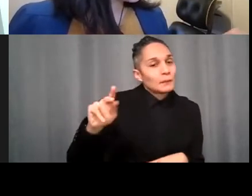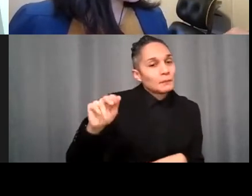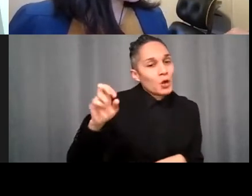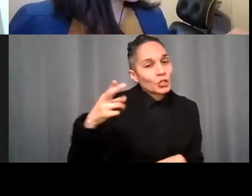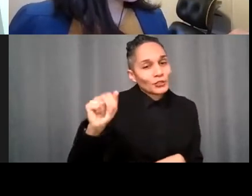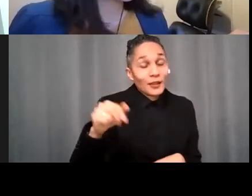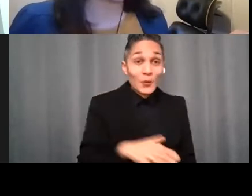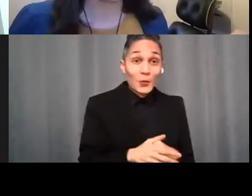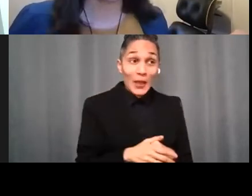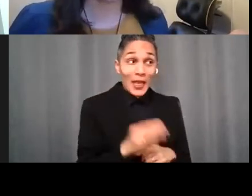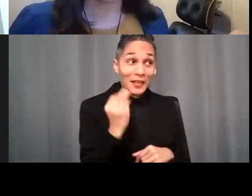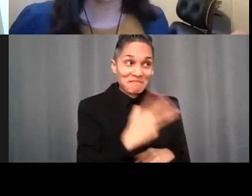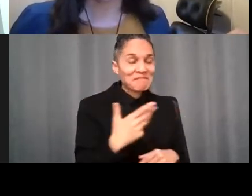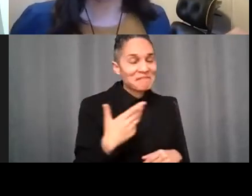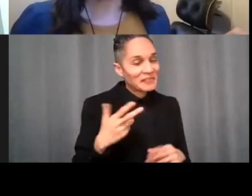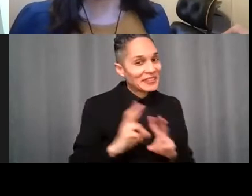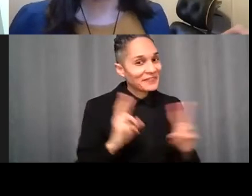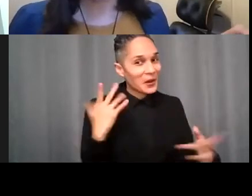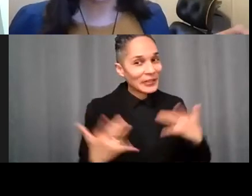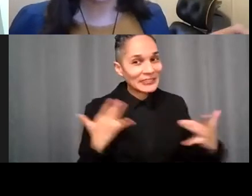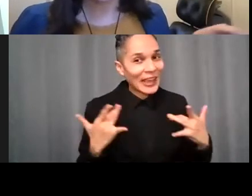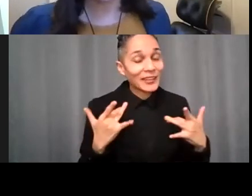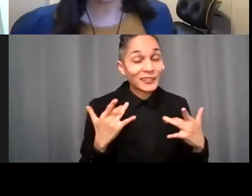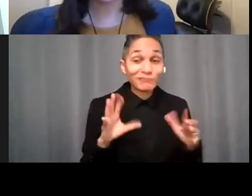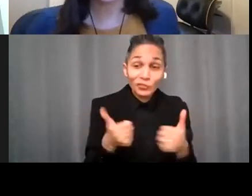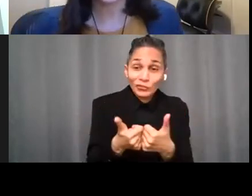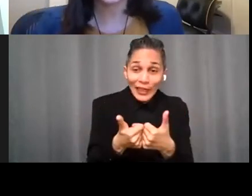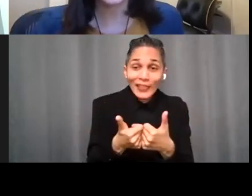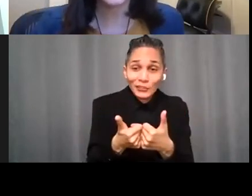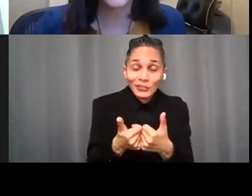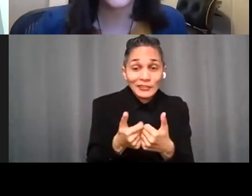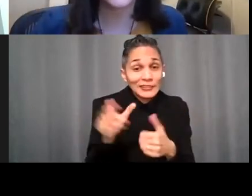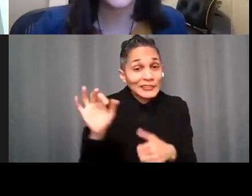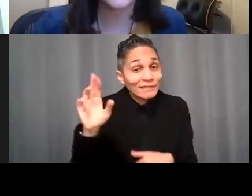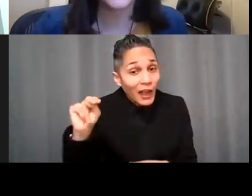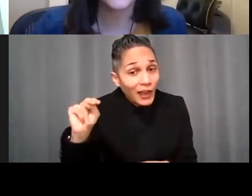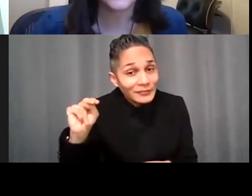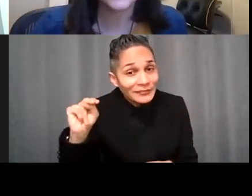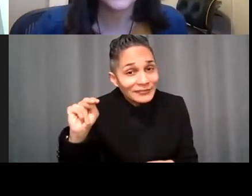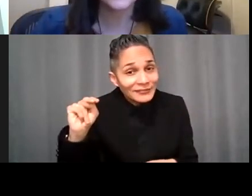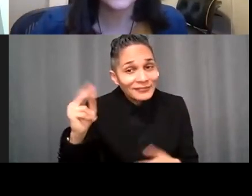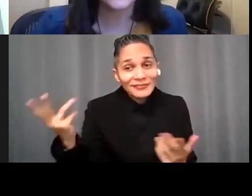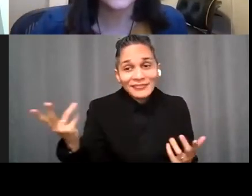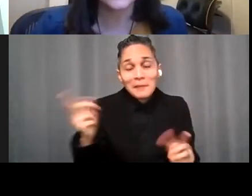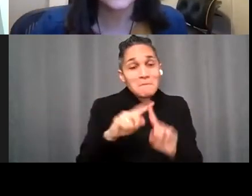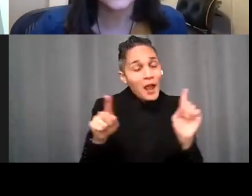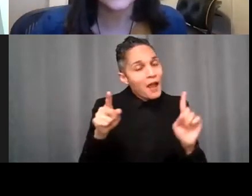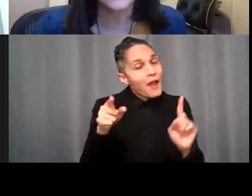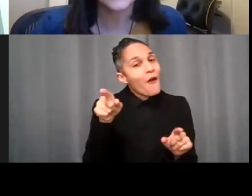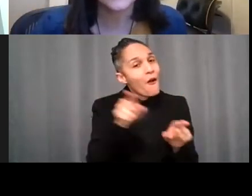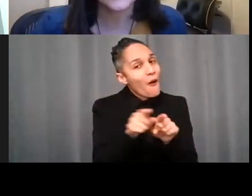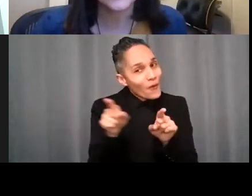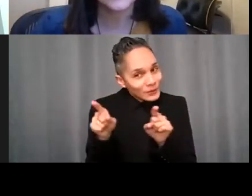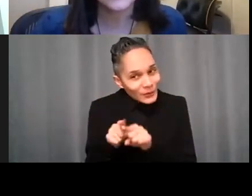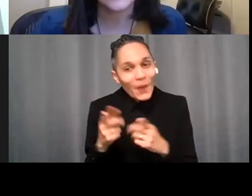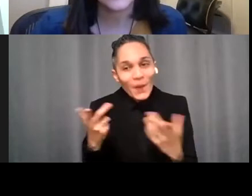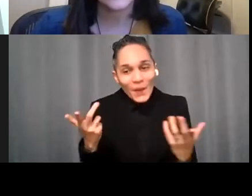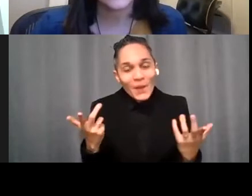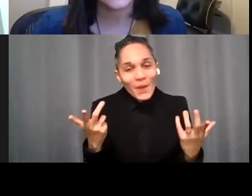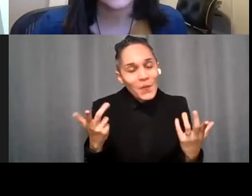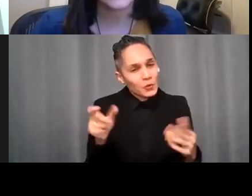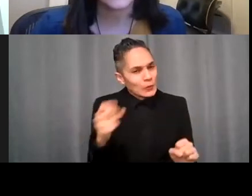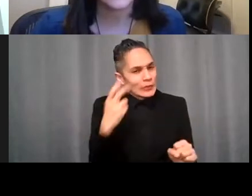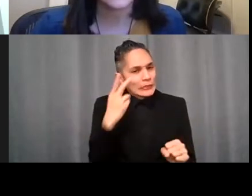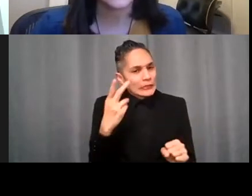Well, it's exciting and it's challenging and it's fun. But you can also